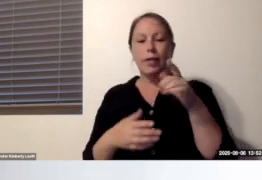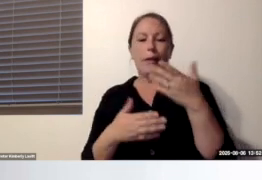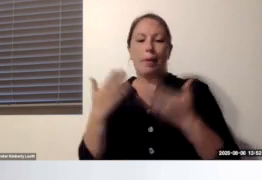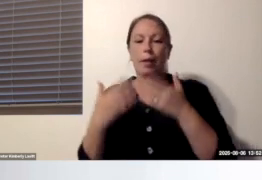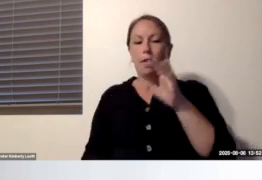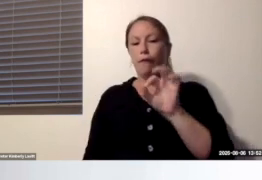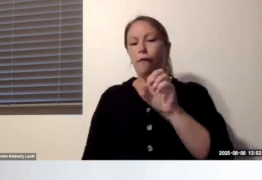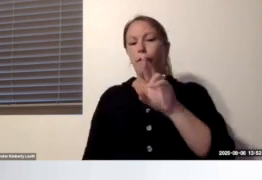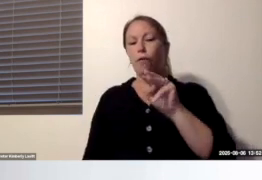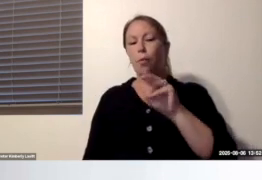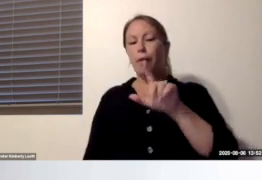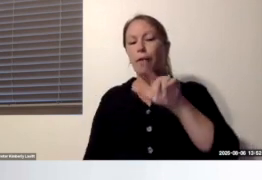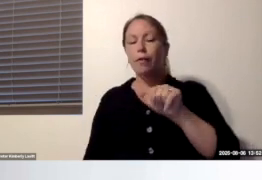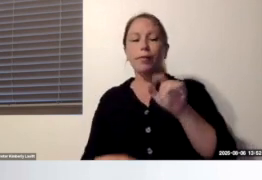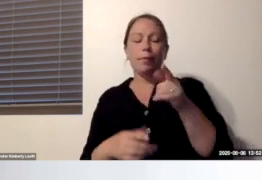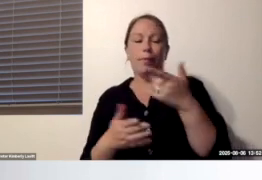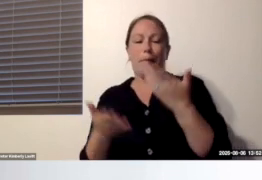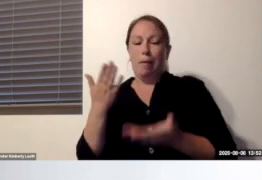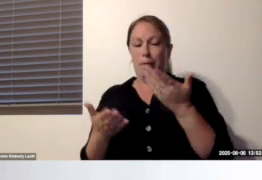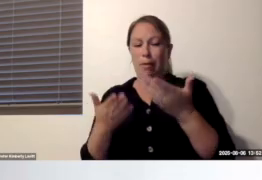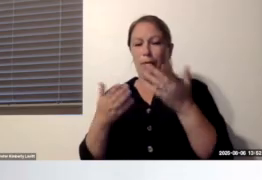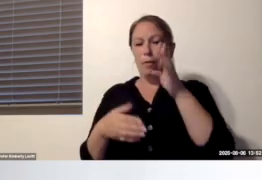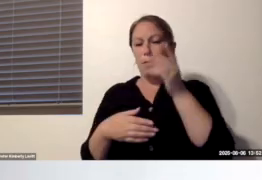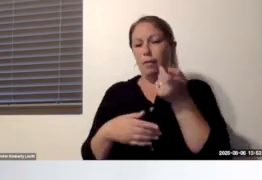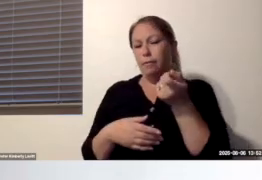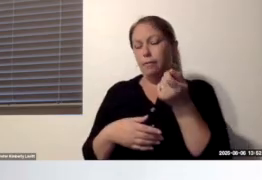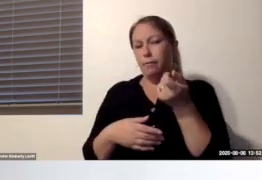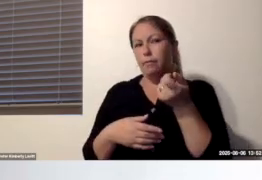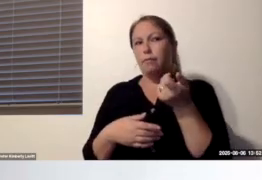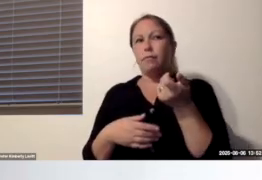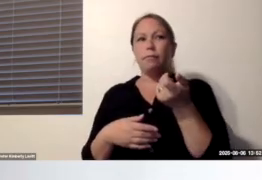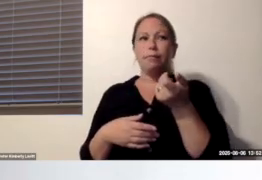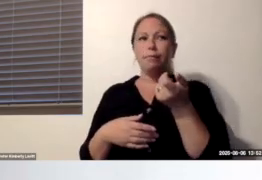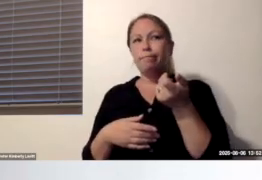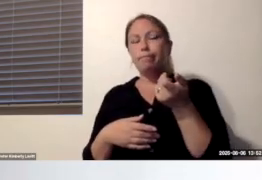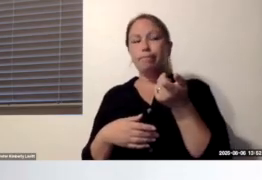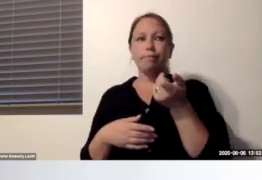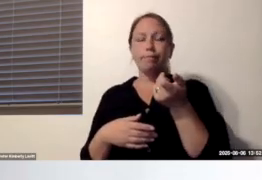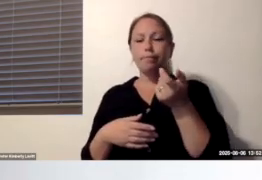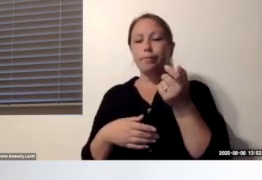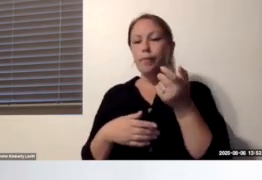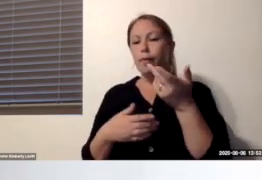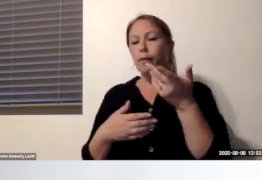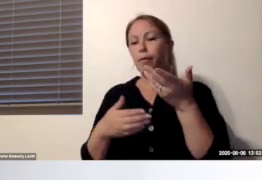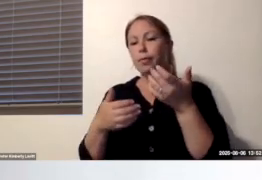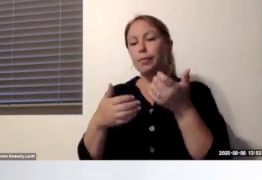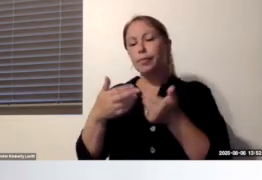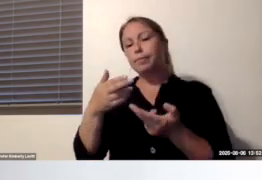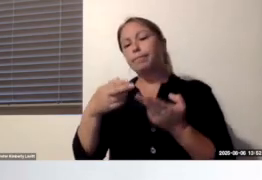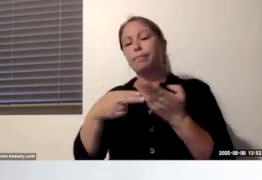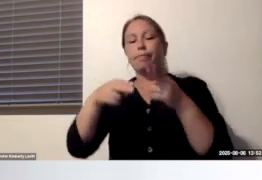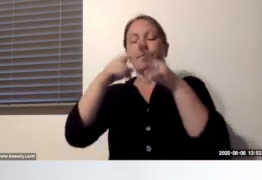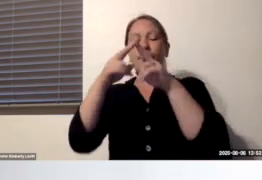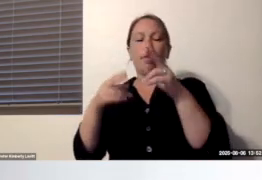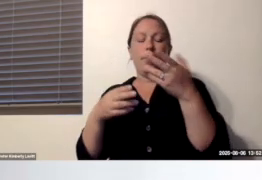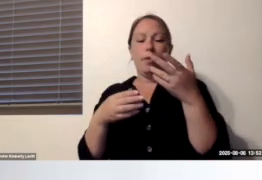little bit, as it's currently proposed, might be a little bit kind of overestimating completion rates. I think we